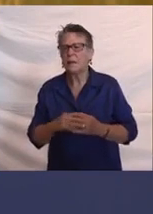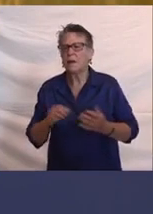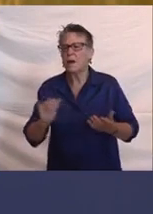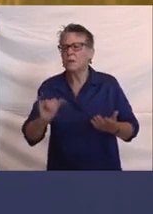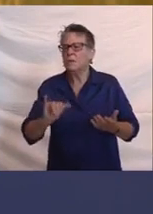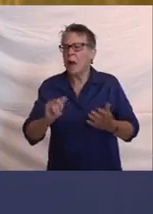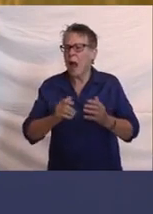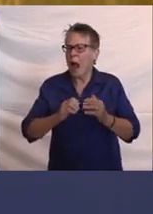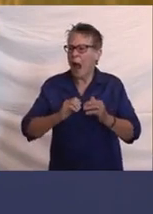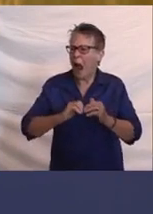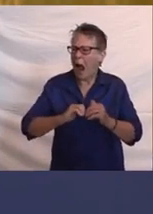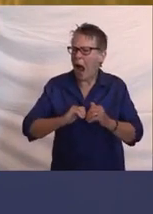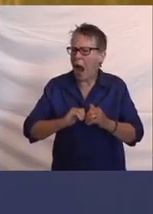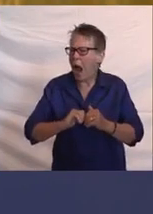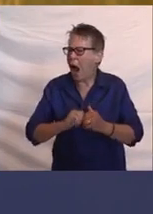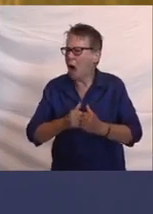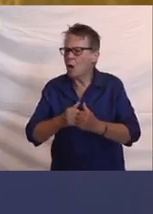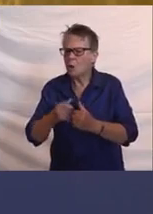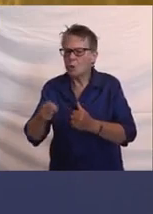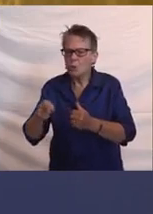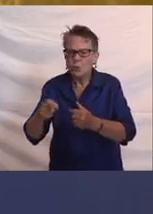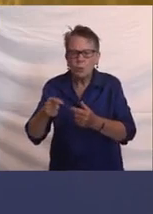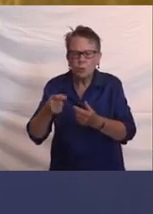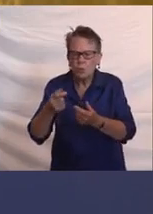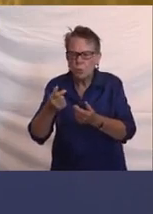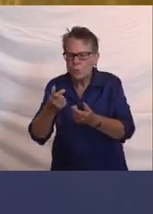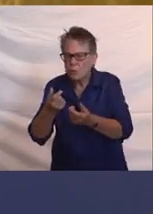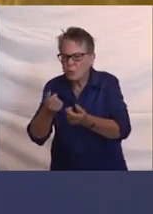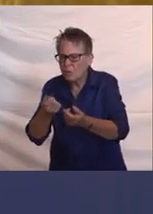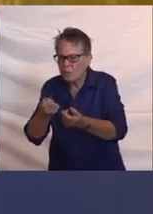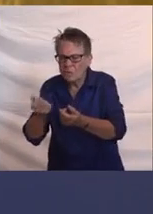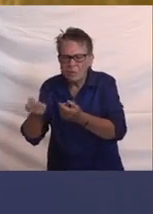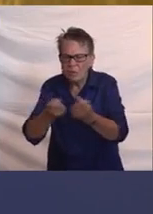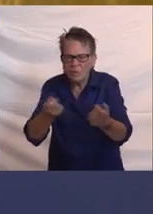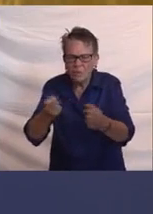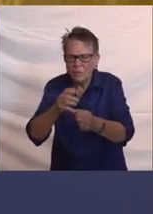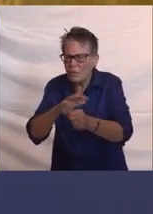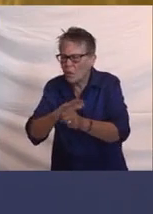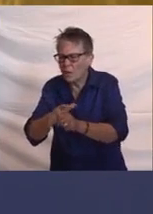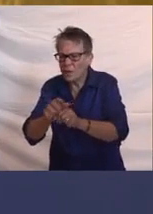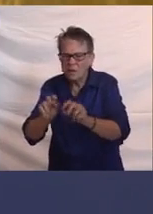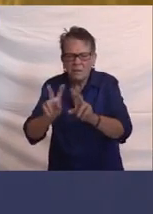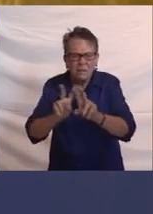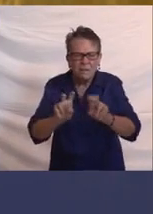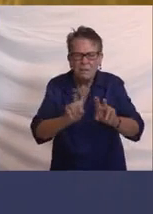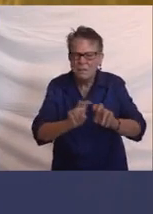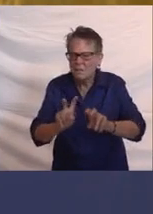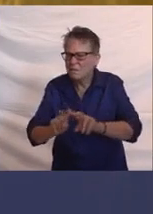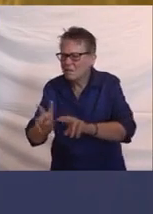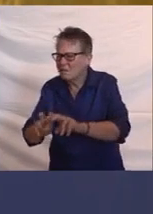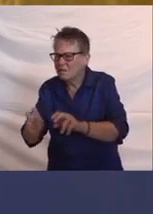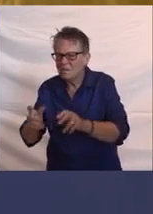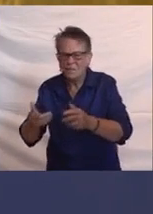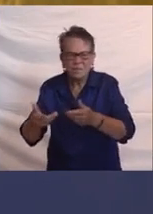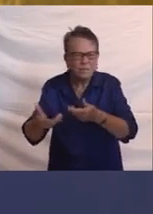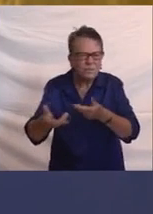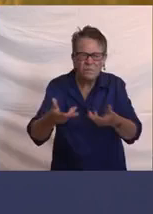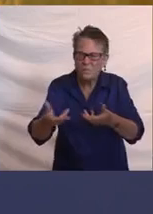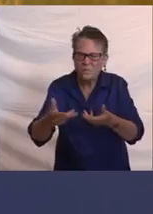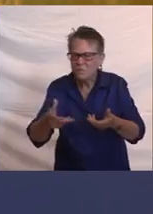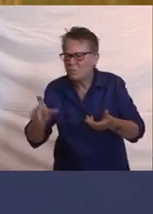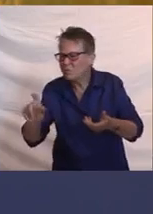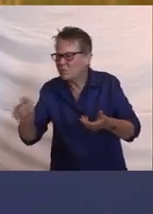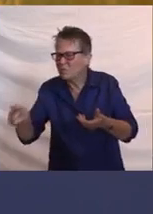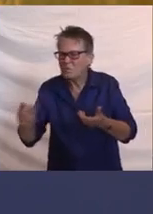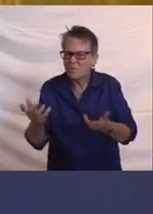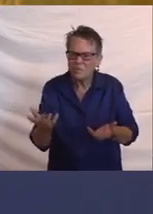of COVID. You said that something like that would be done. I'm curious if you have a timeline for when. And do you think voters